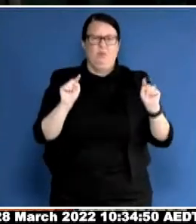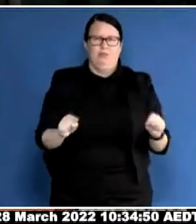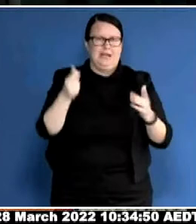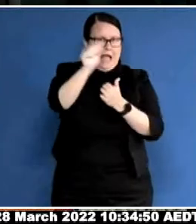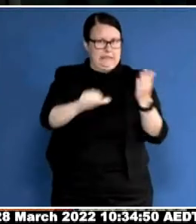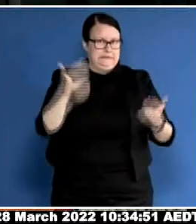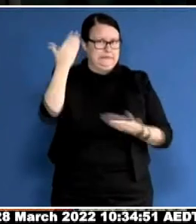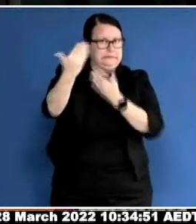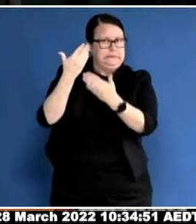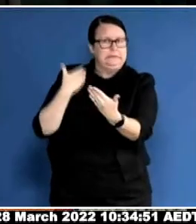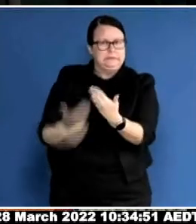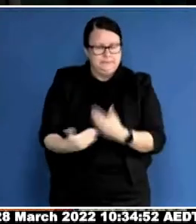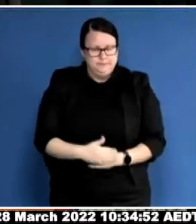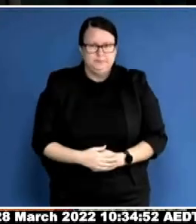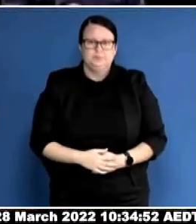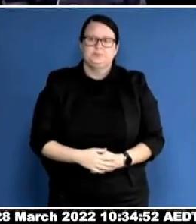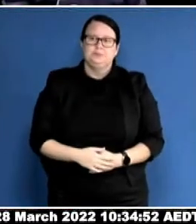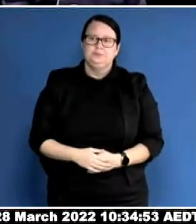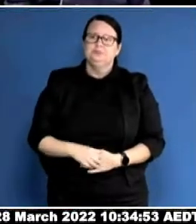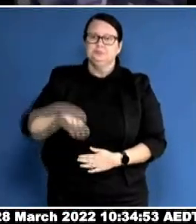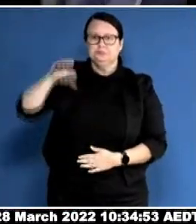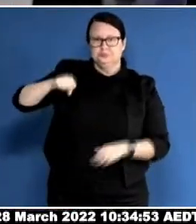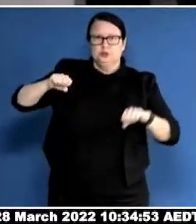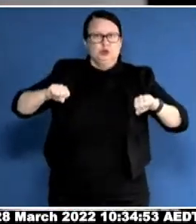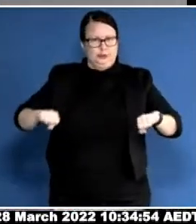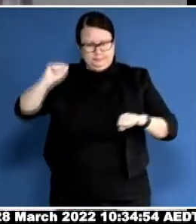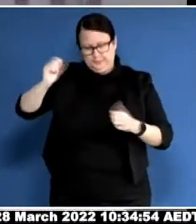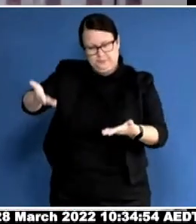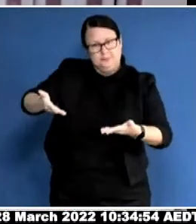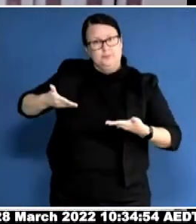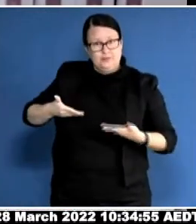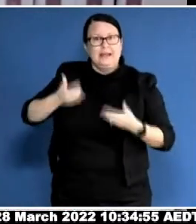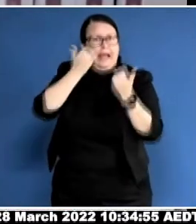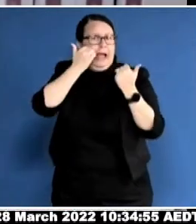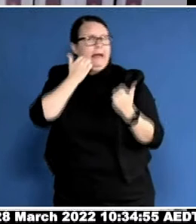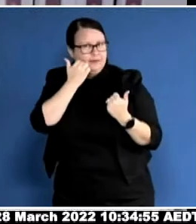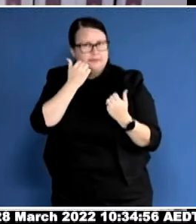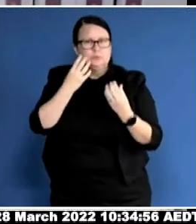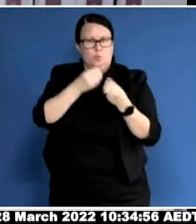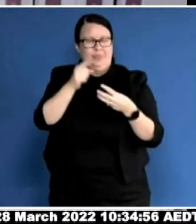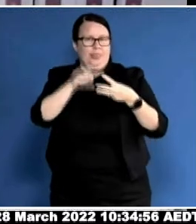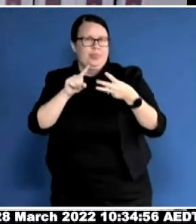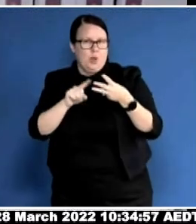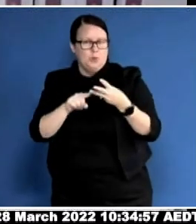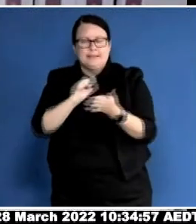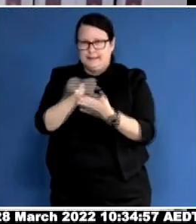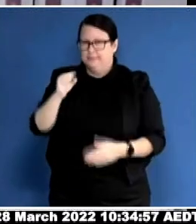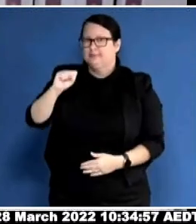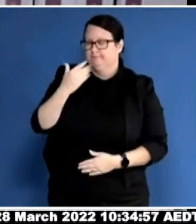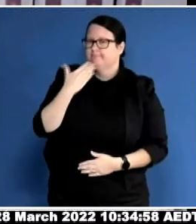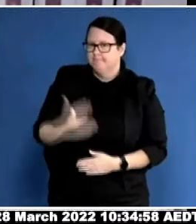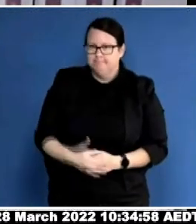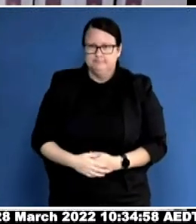17.21.10. Yes, those three artworks could be admitted into evidence with those exhibit numbers. Thank you. Now,